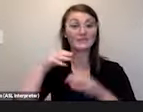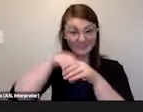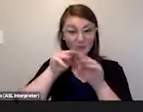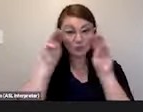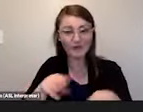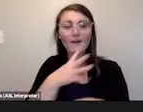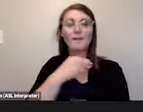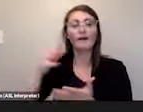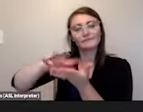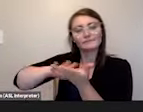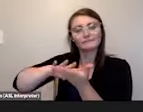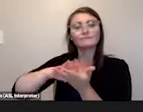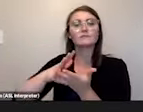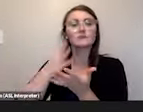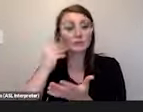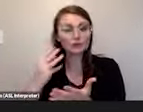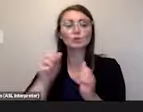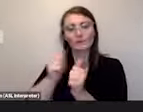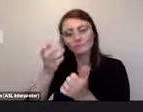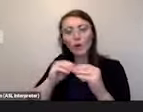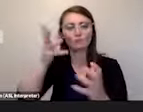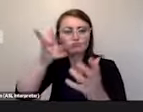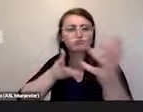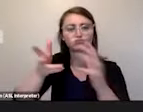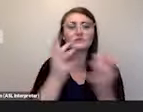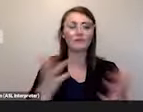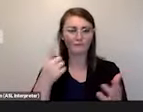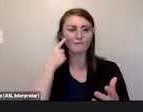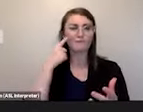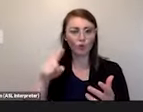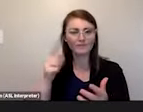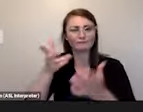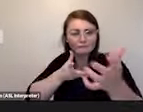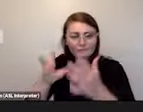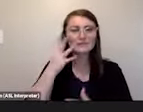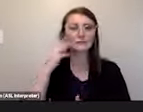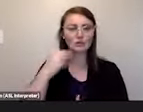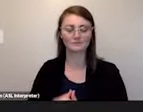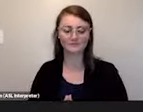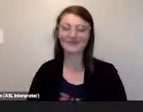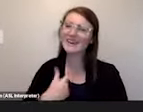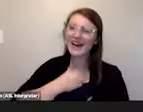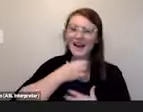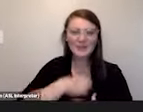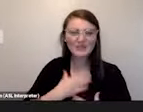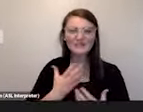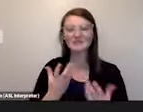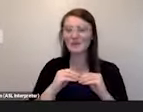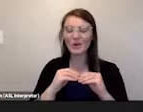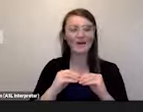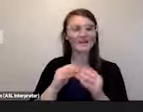all kinds of cool interactive stuff. So I wish I could pass around lots of tactile